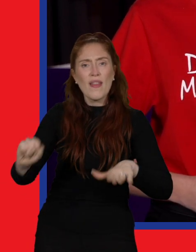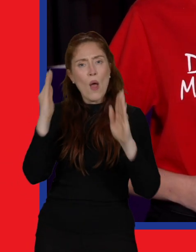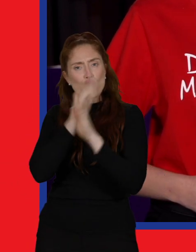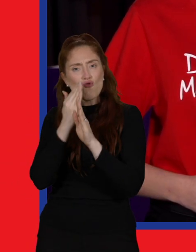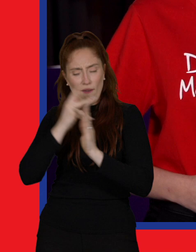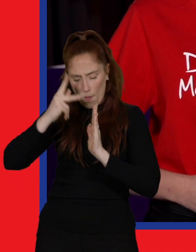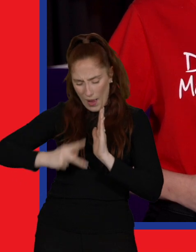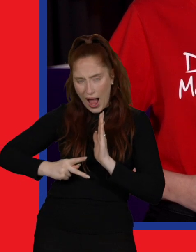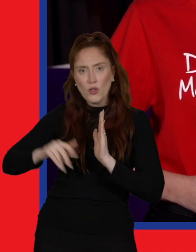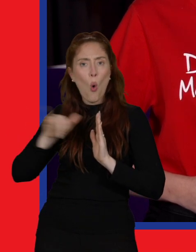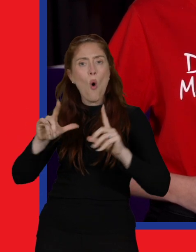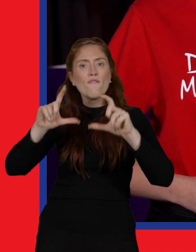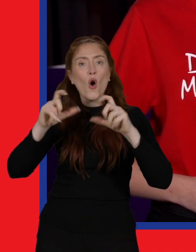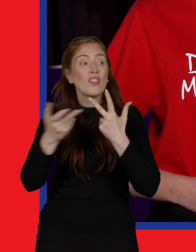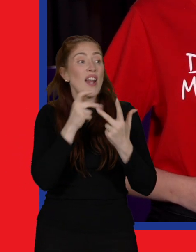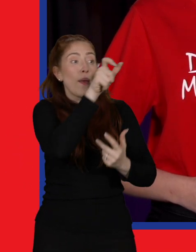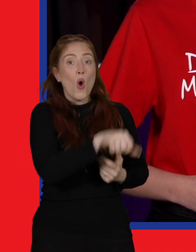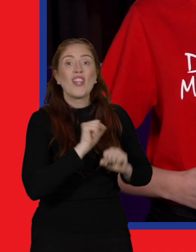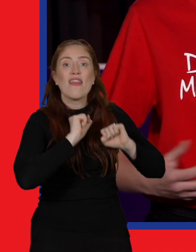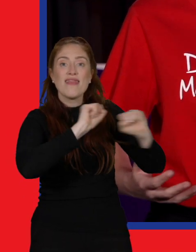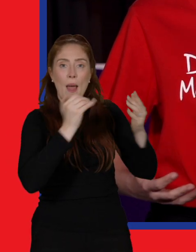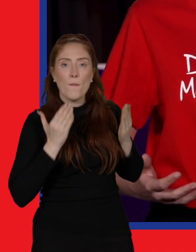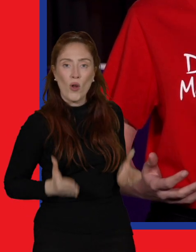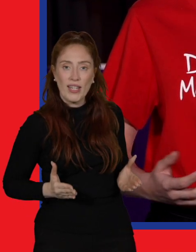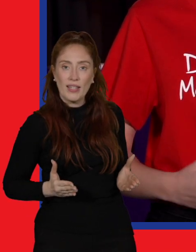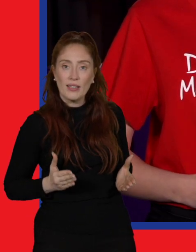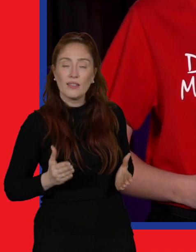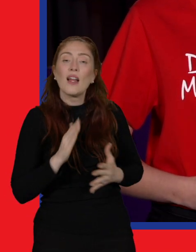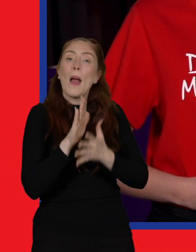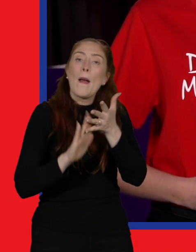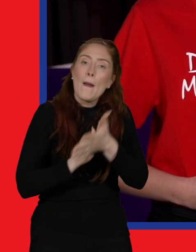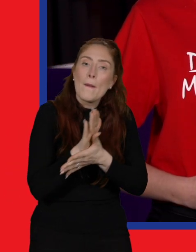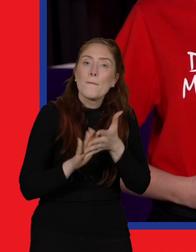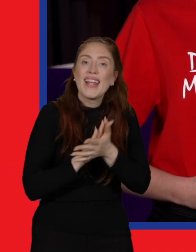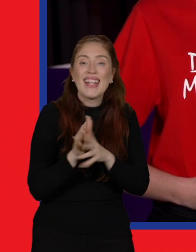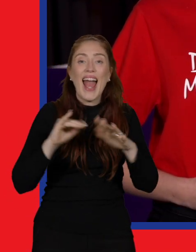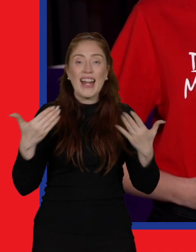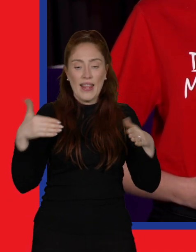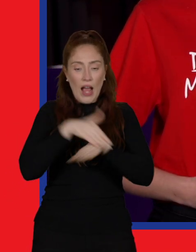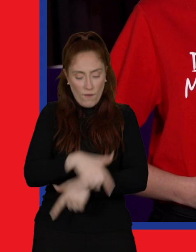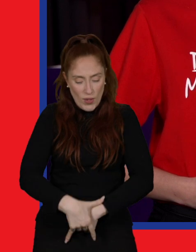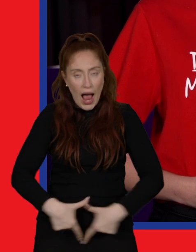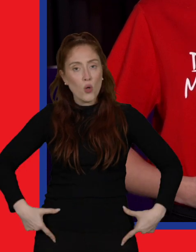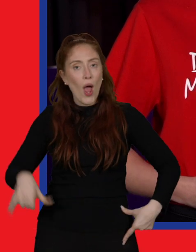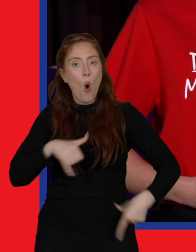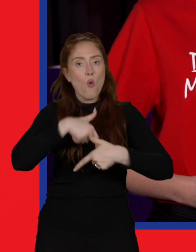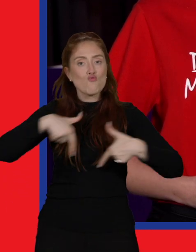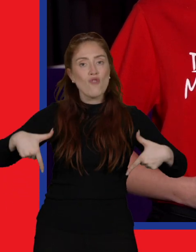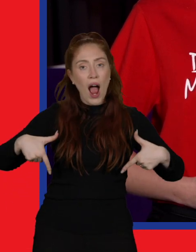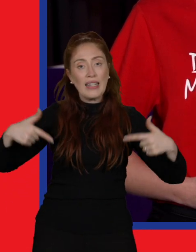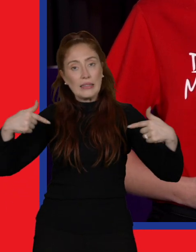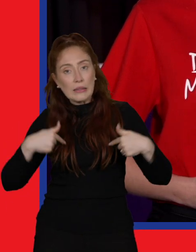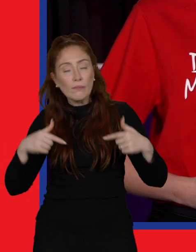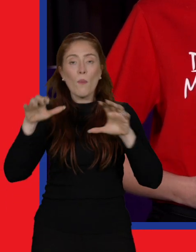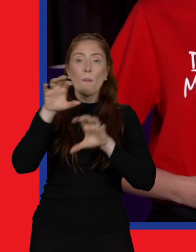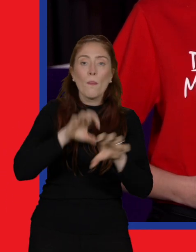private body parts or photos of their own or someone else's private body parts. That includes body parts that are covered by undies